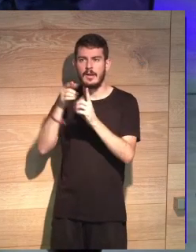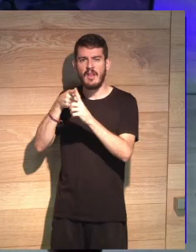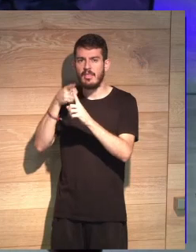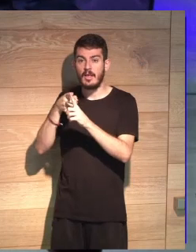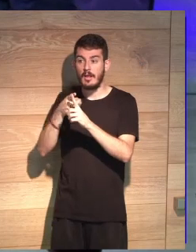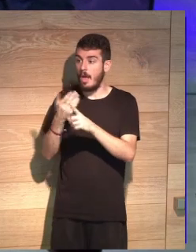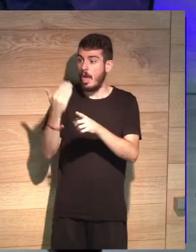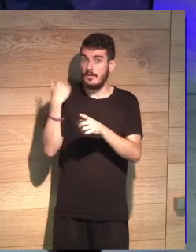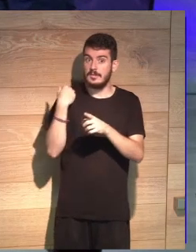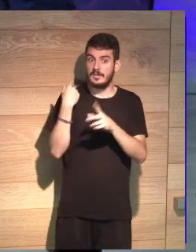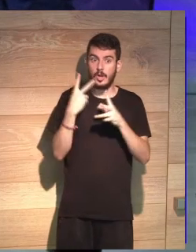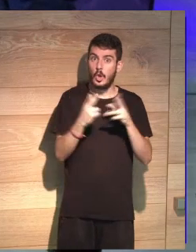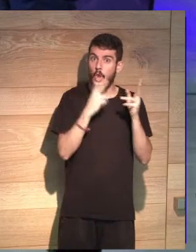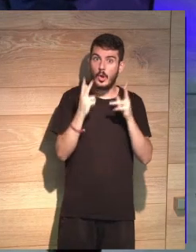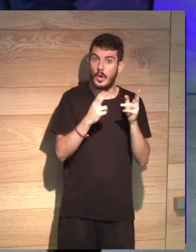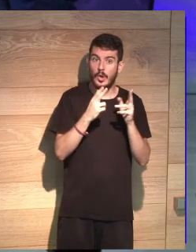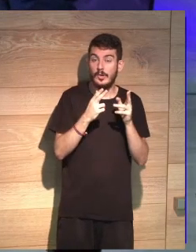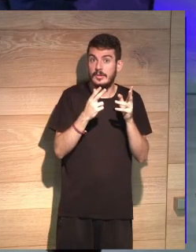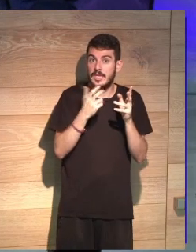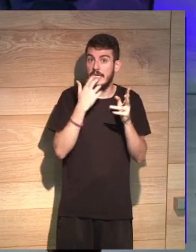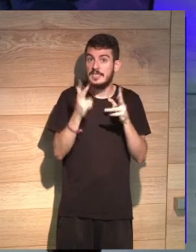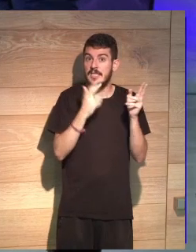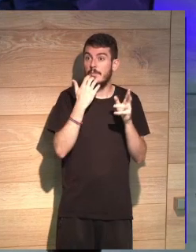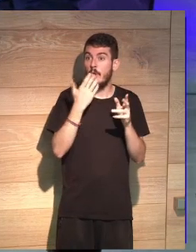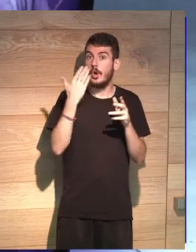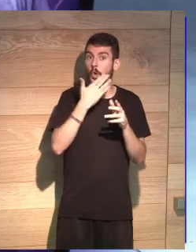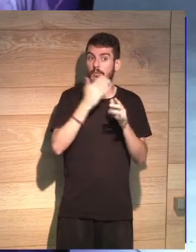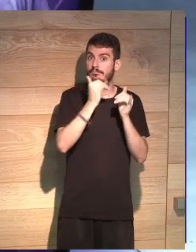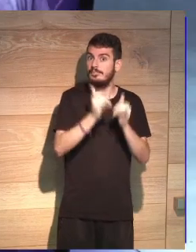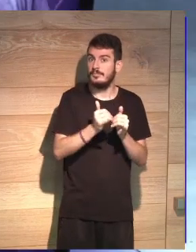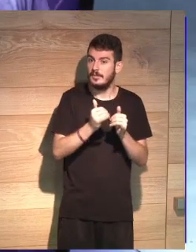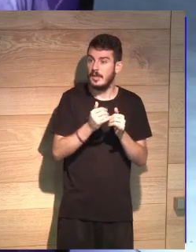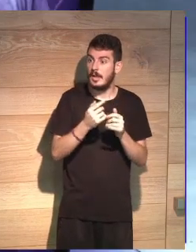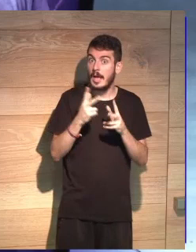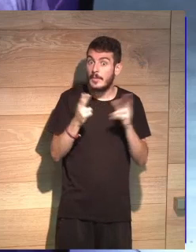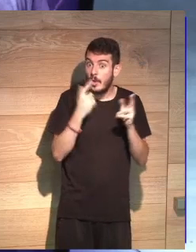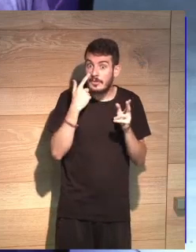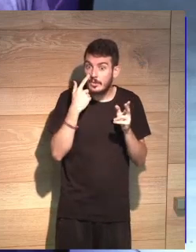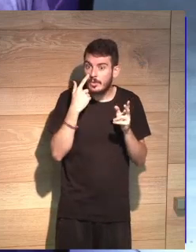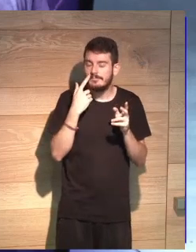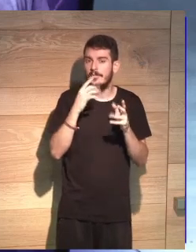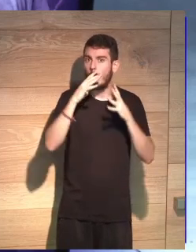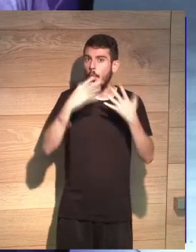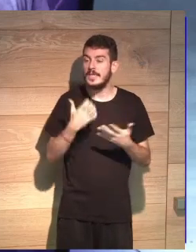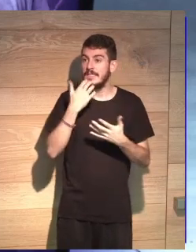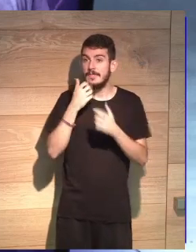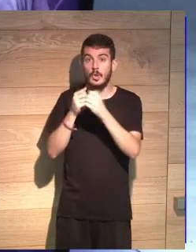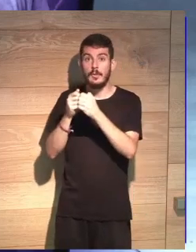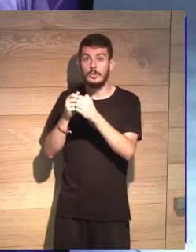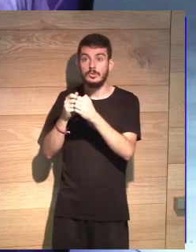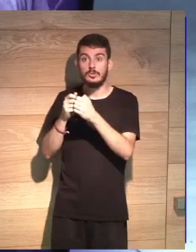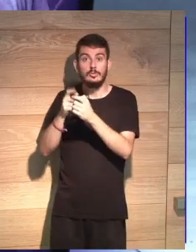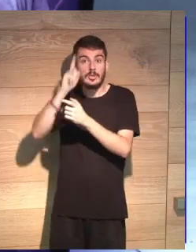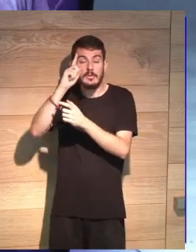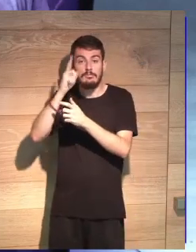reference topic that we need to talk about. Before, we used to discuss the episode of a series when we got to